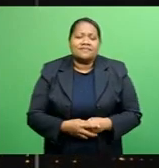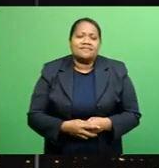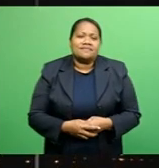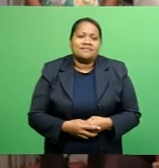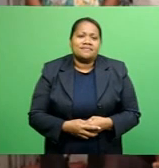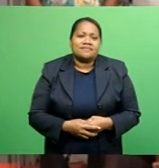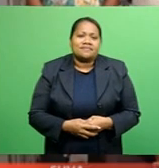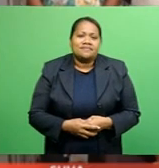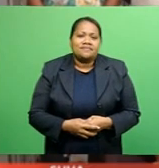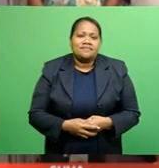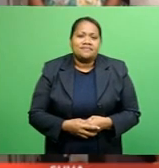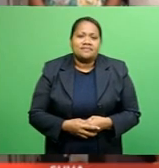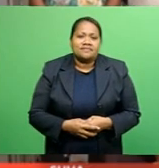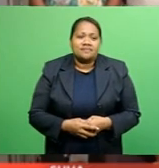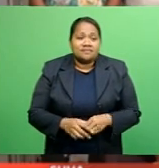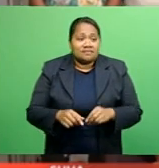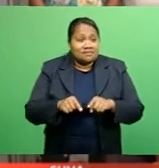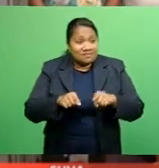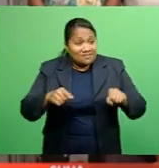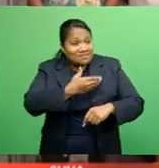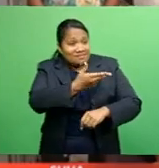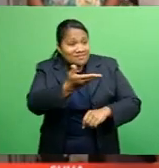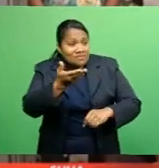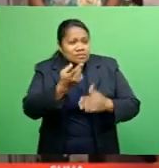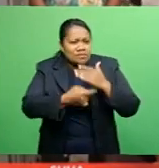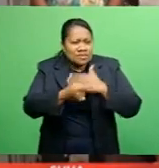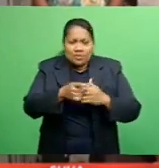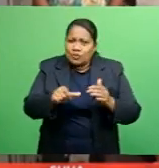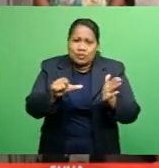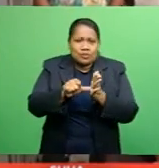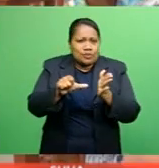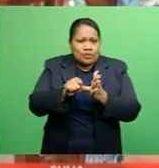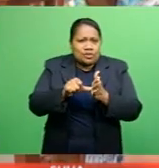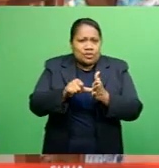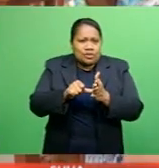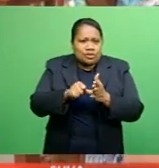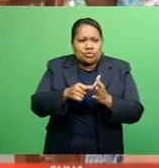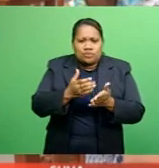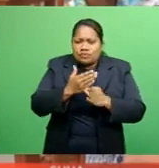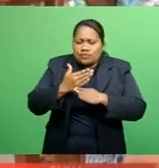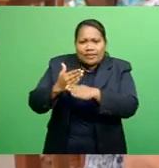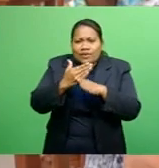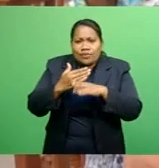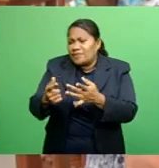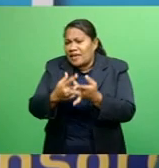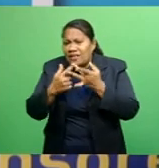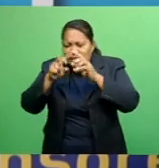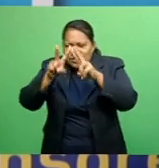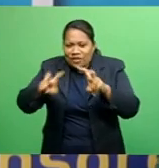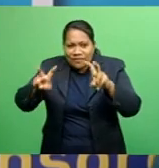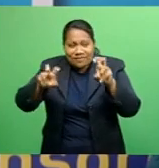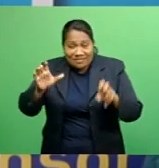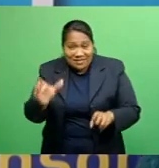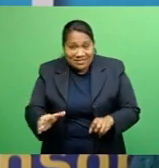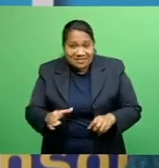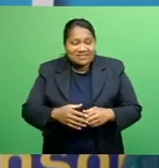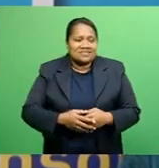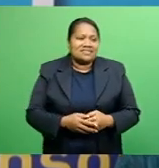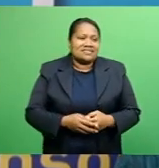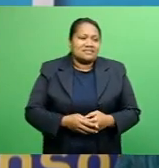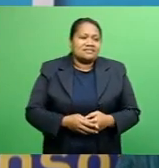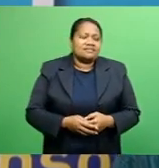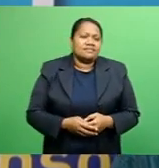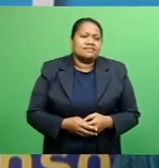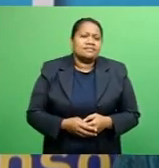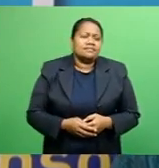more. These surveyors are finding difficulty in dealing with unregistered surveyors. So you ask them what you want. So then